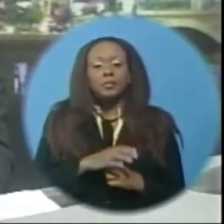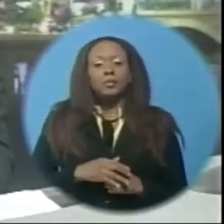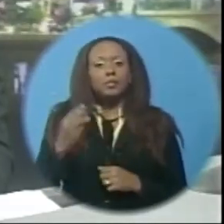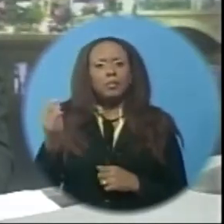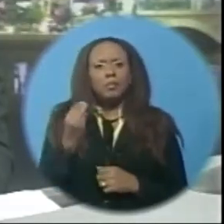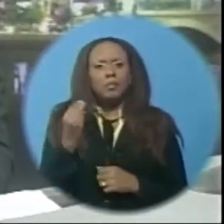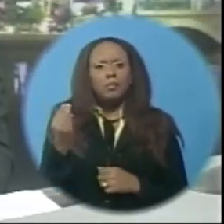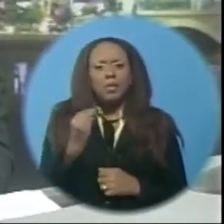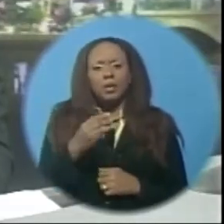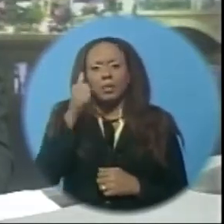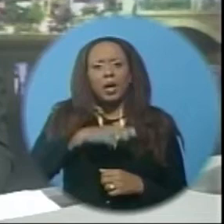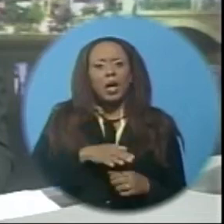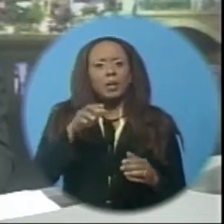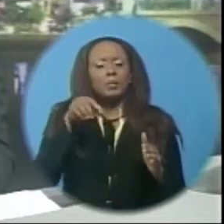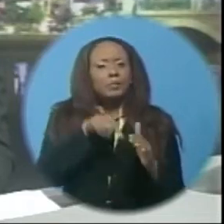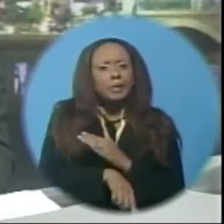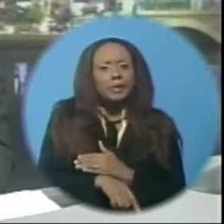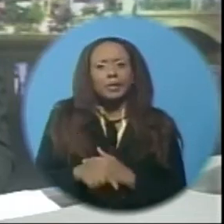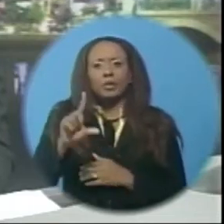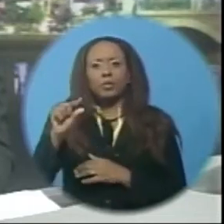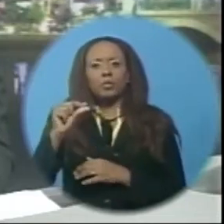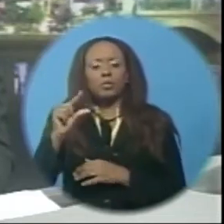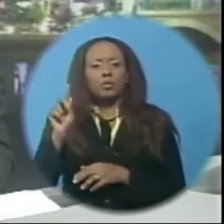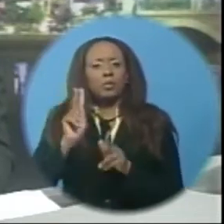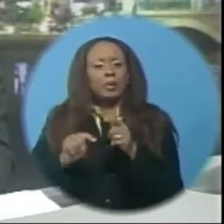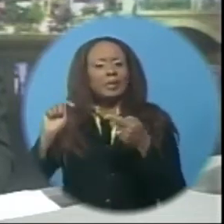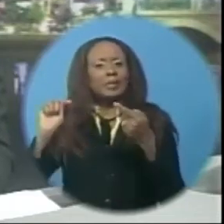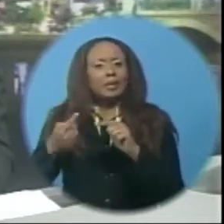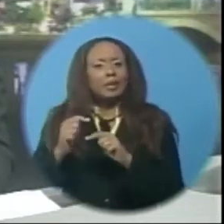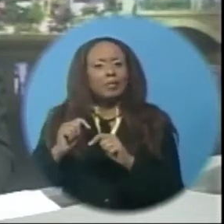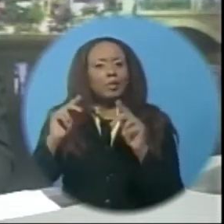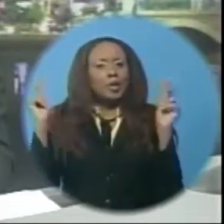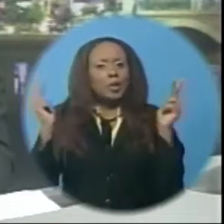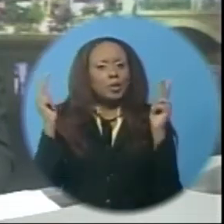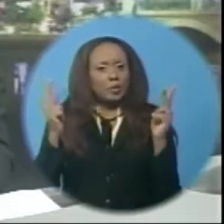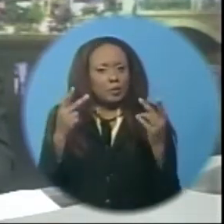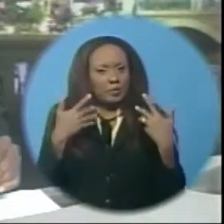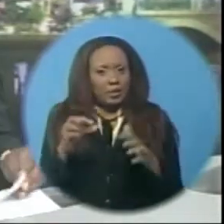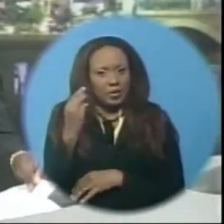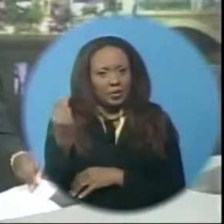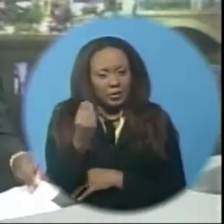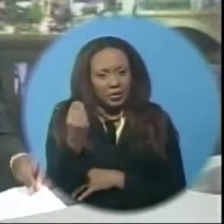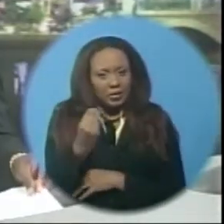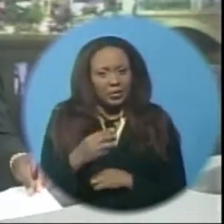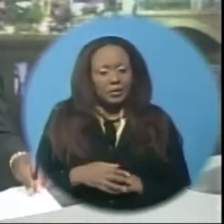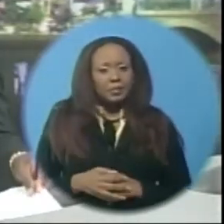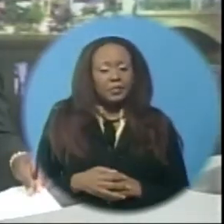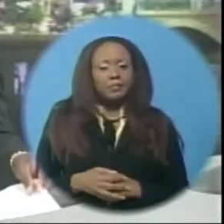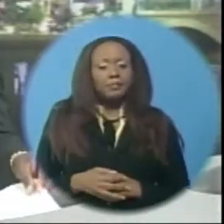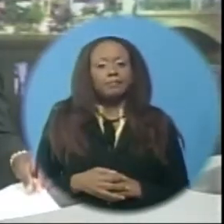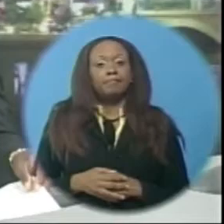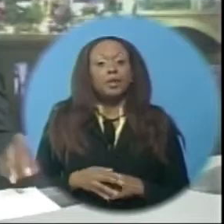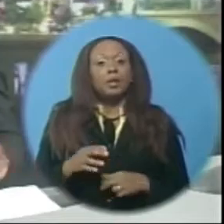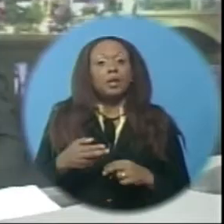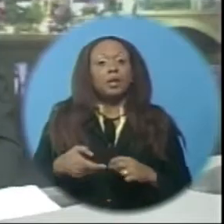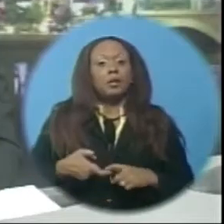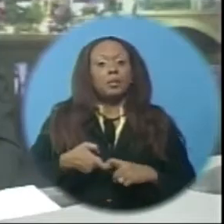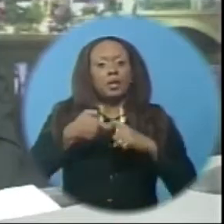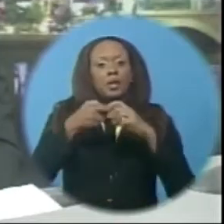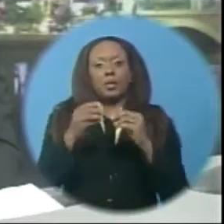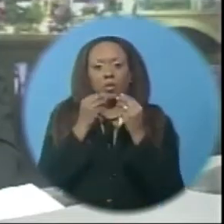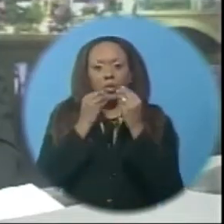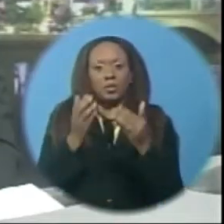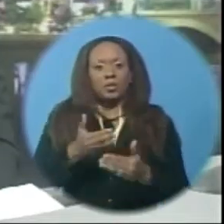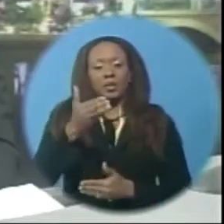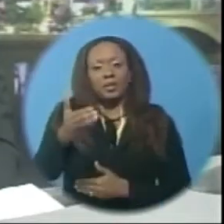over 20 others injured in a shooting incident on the Spring Garden Highway as Grand Kadooment climaxed. All right, we'll take